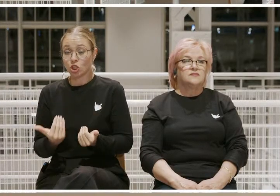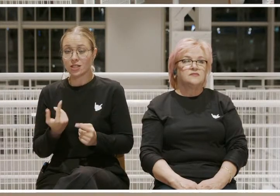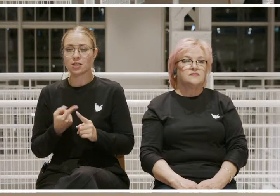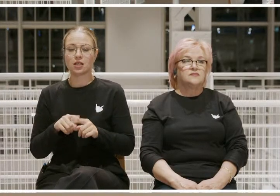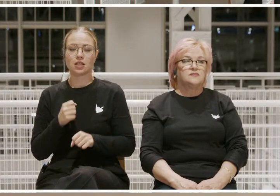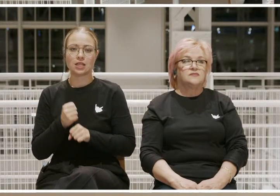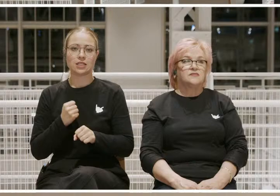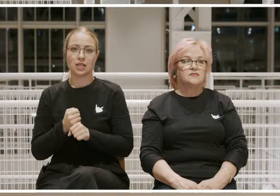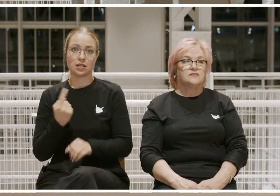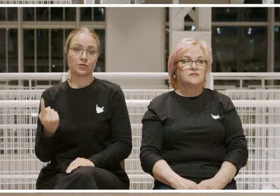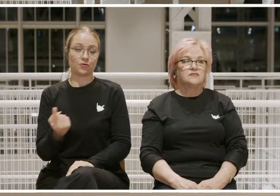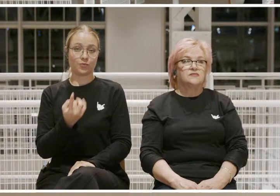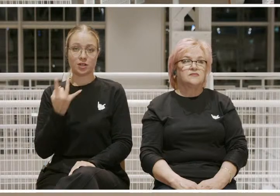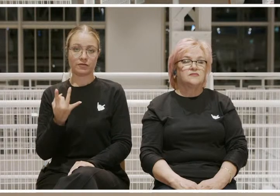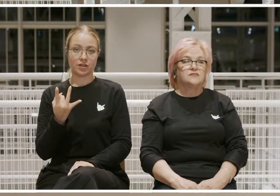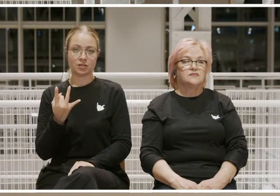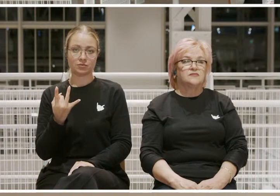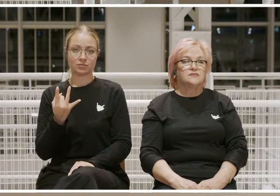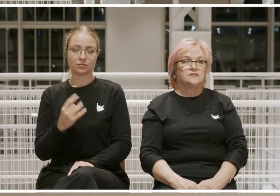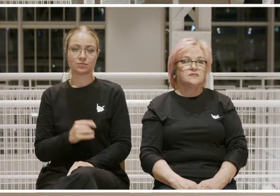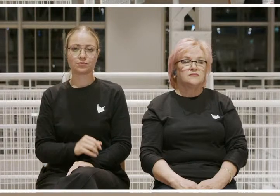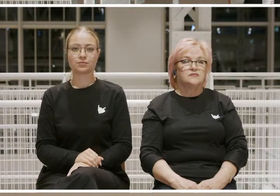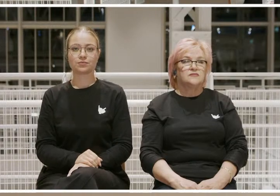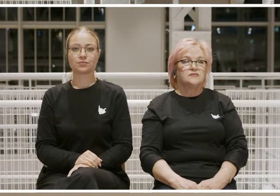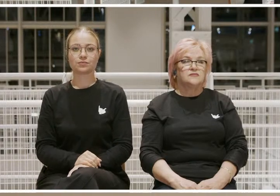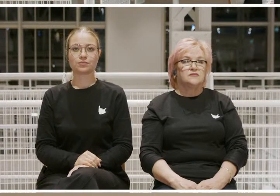in my working period that